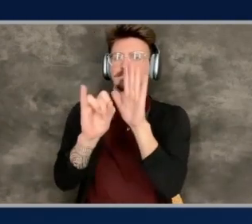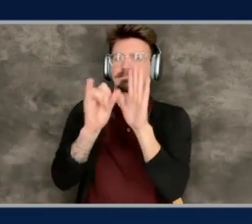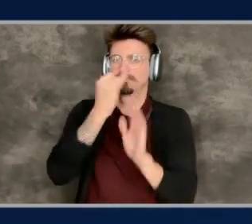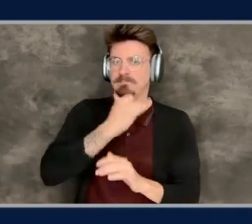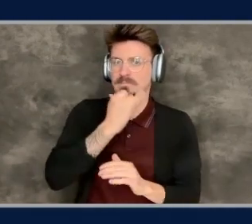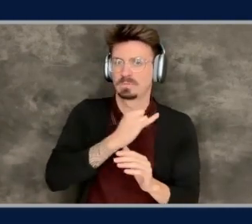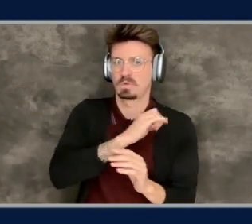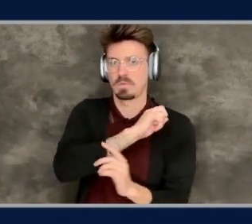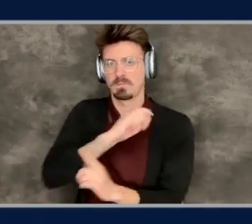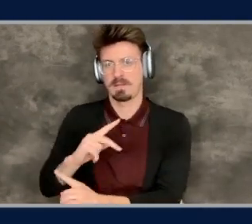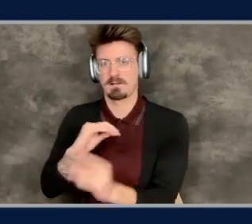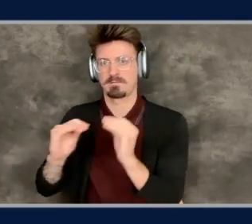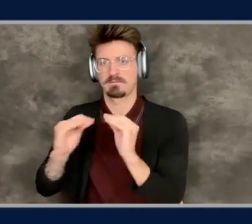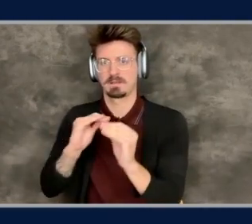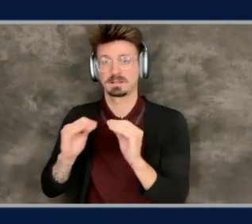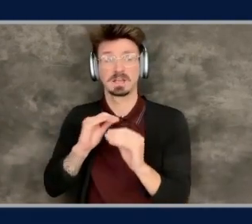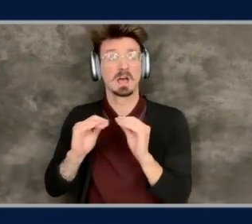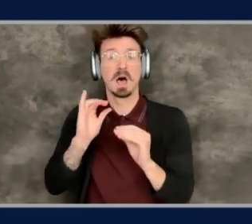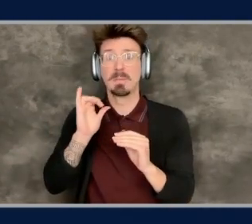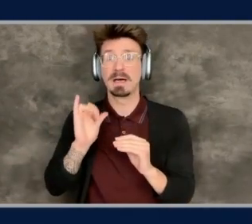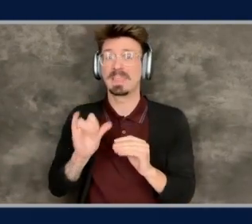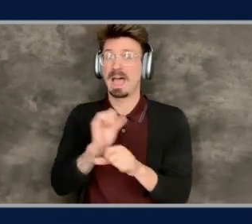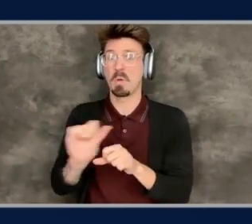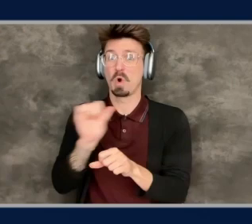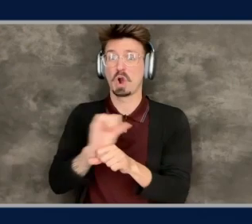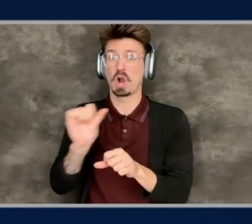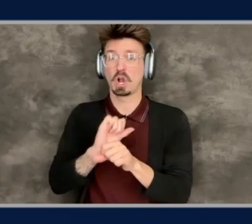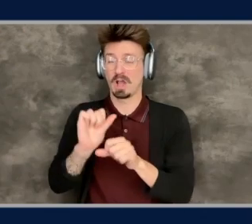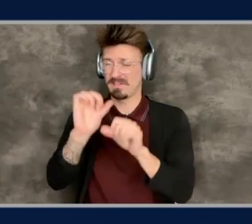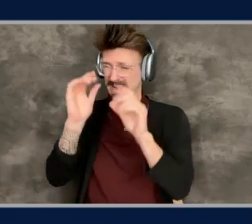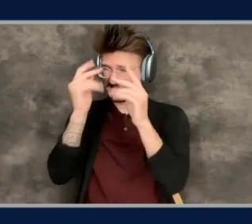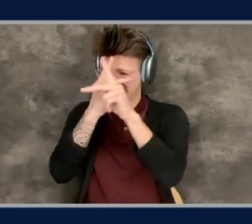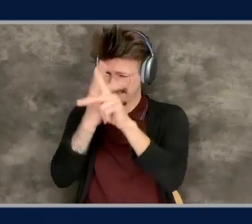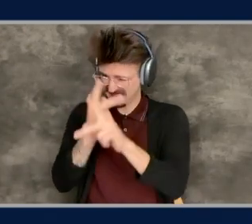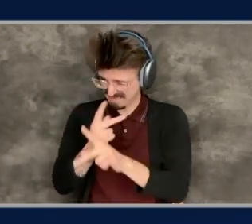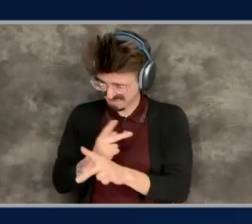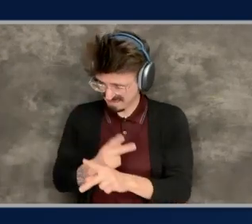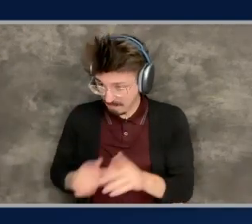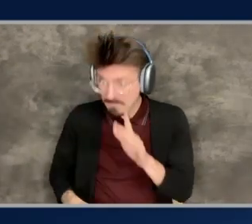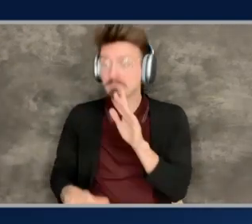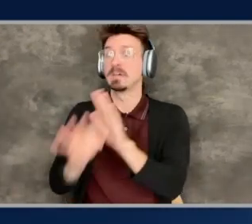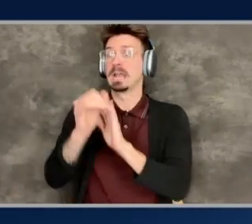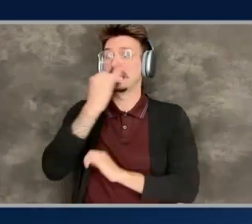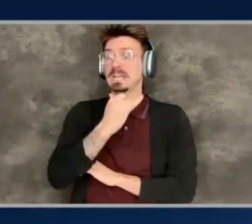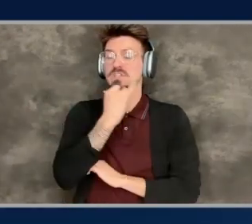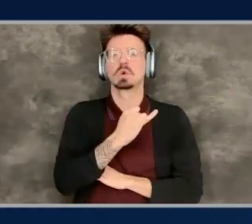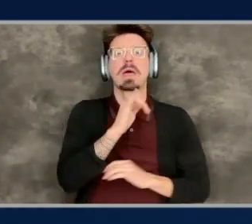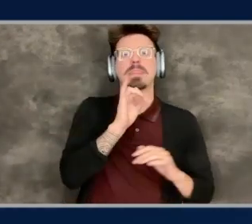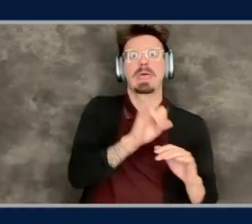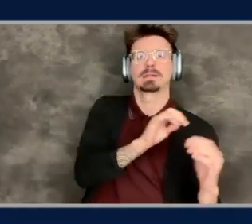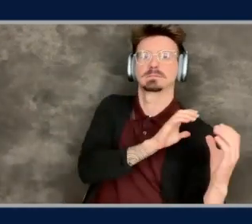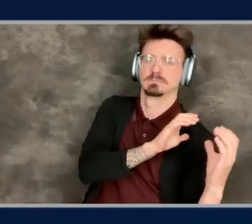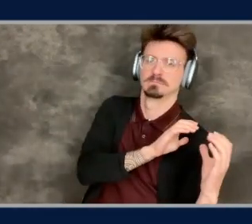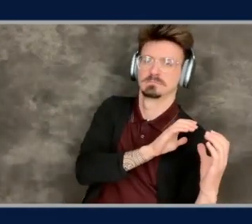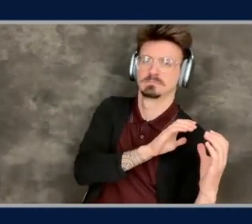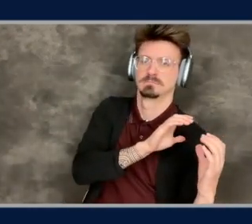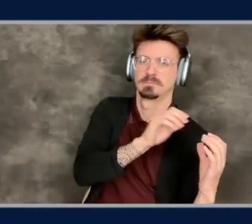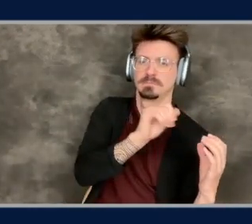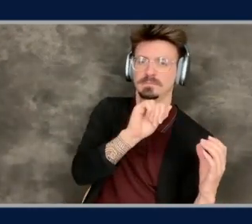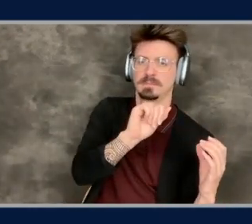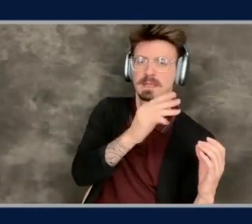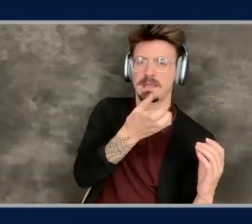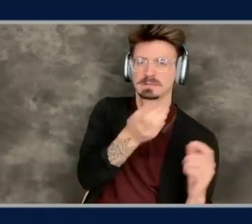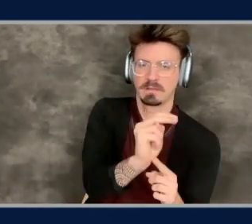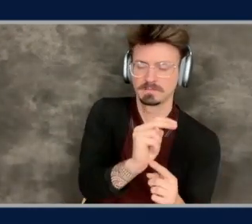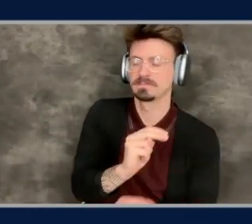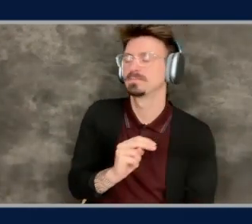that consternation is what you're doing. Yep. All right. So let me say this. We